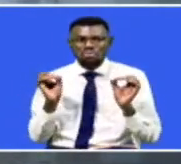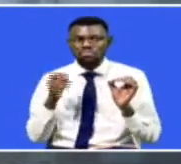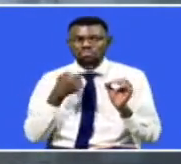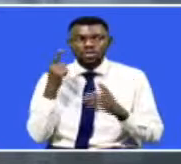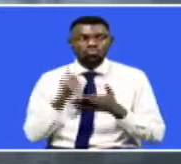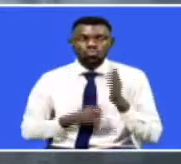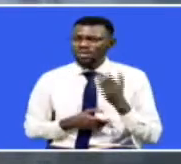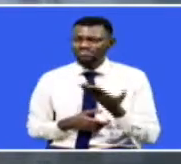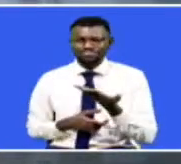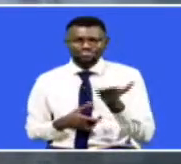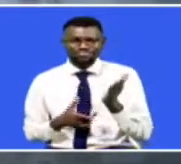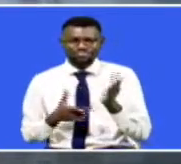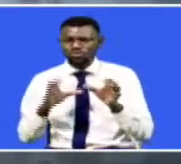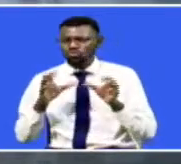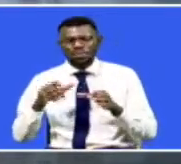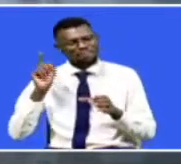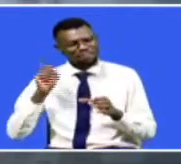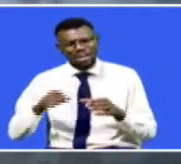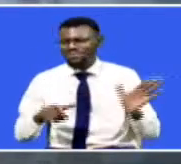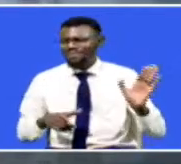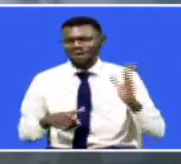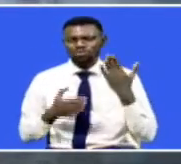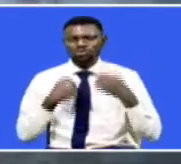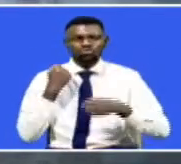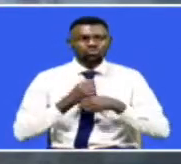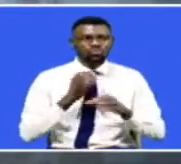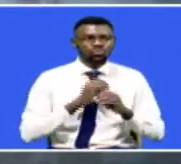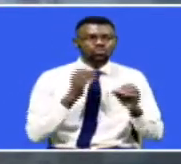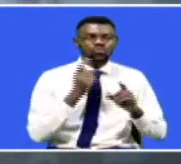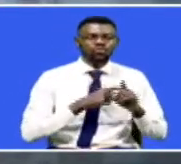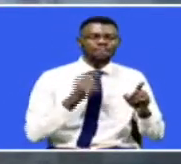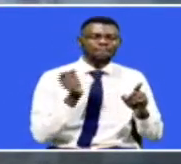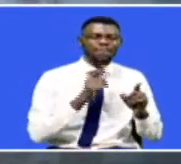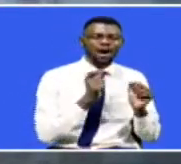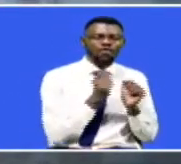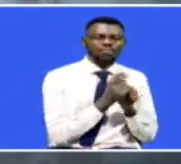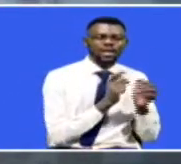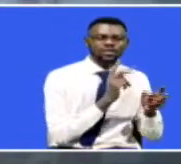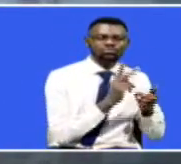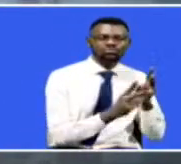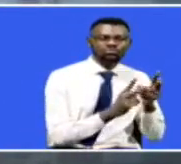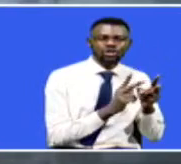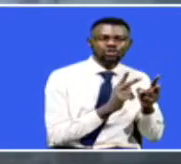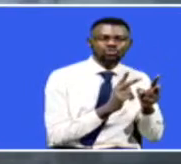were indeed removed from the payroll. As at November 2022, the county had a total of